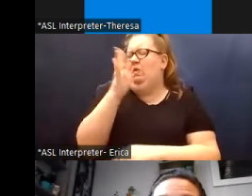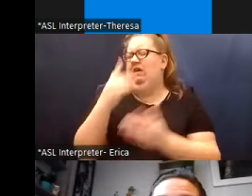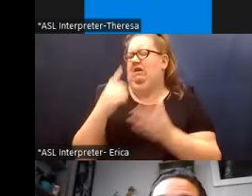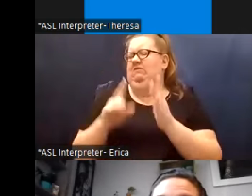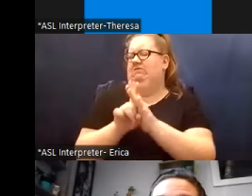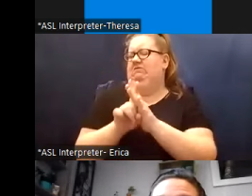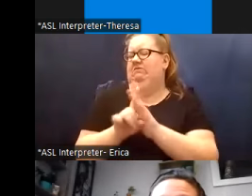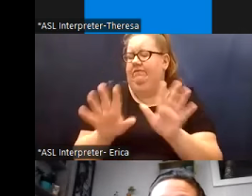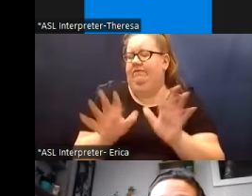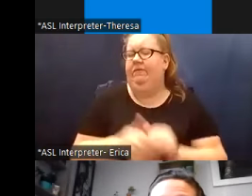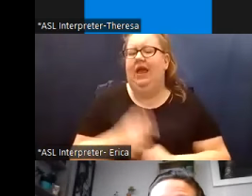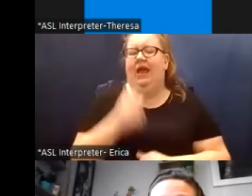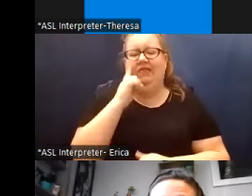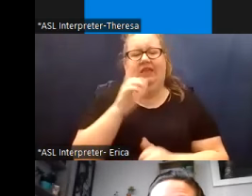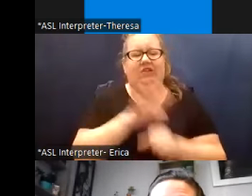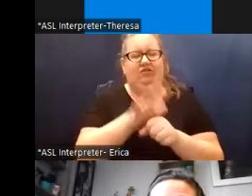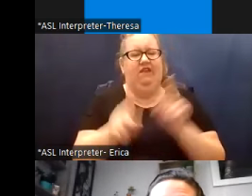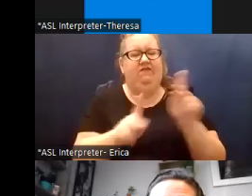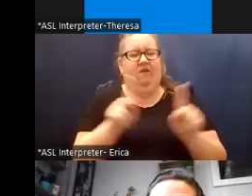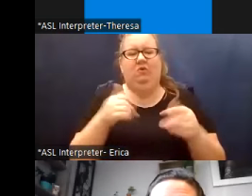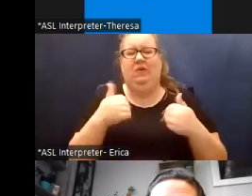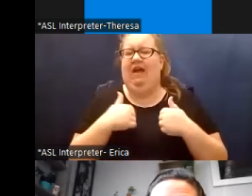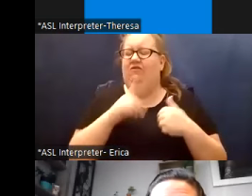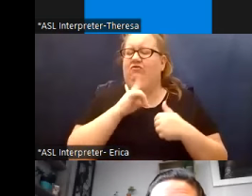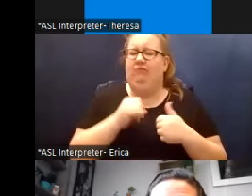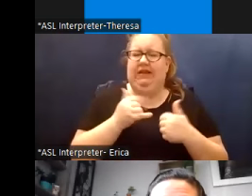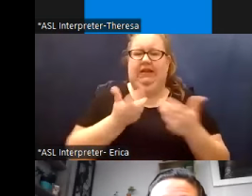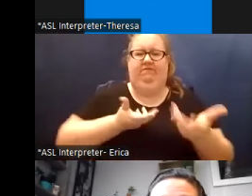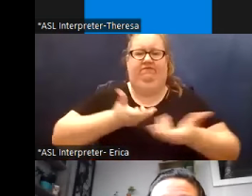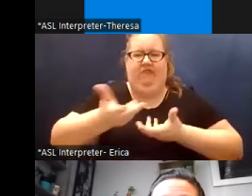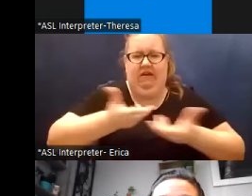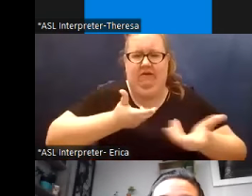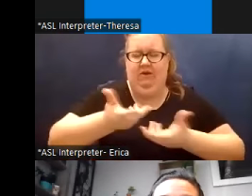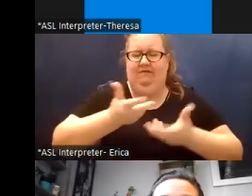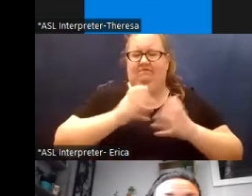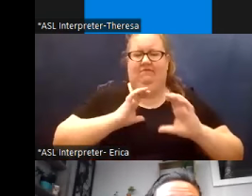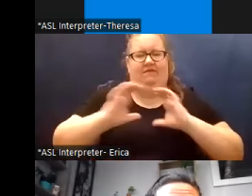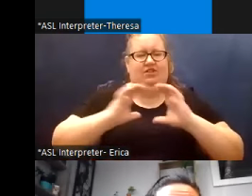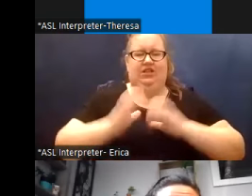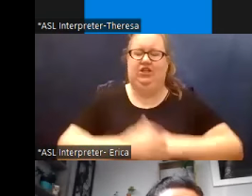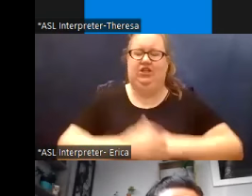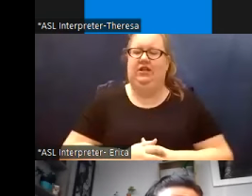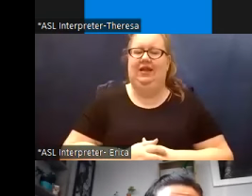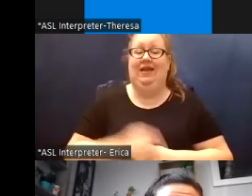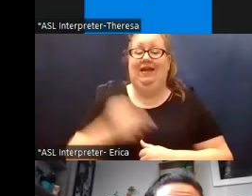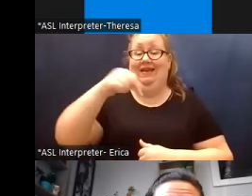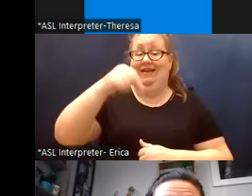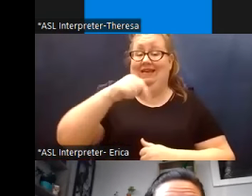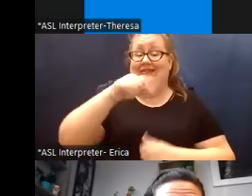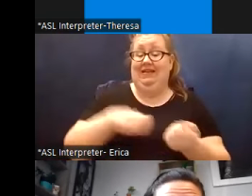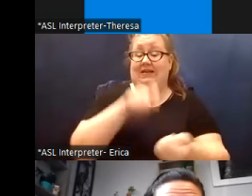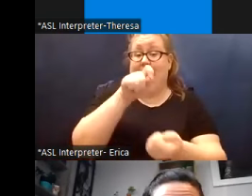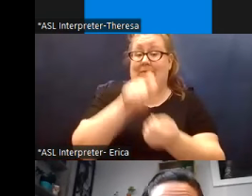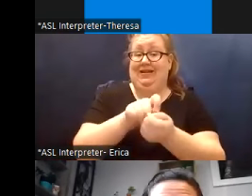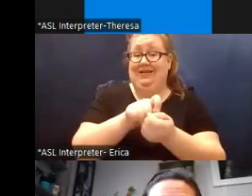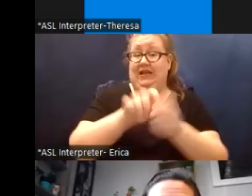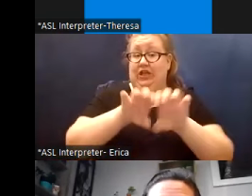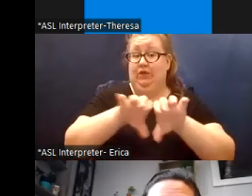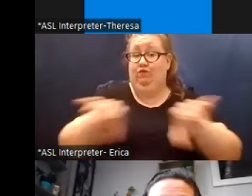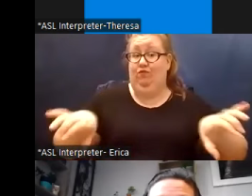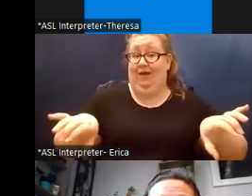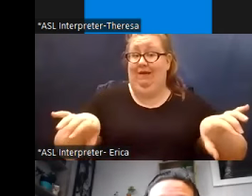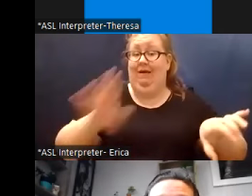folks that we can have a really vibrant conversation. And this particular breakout is being